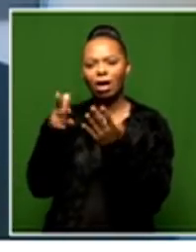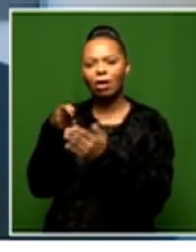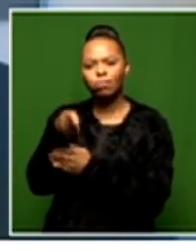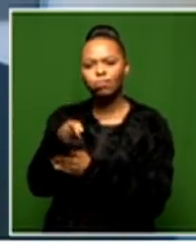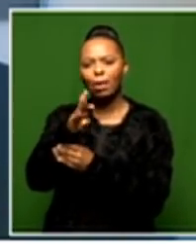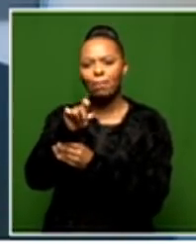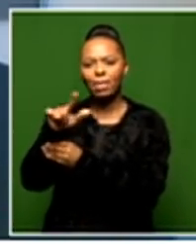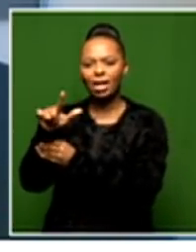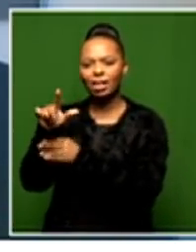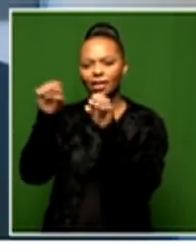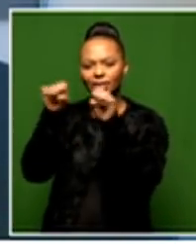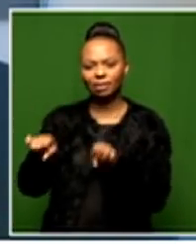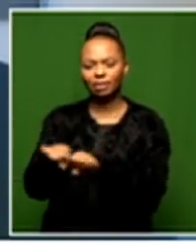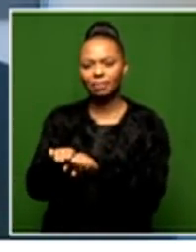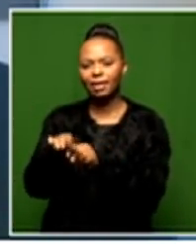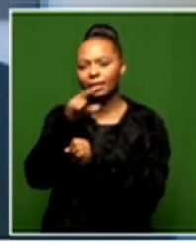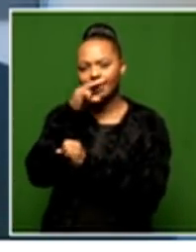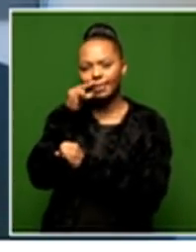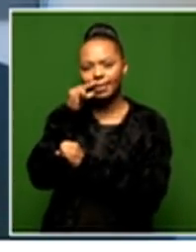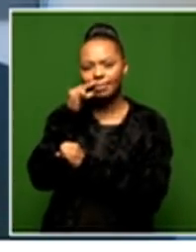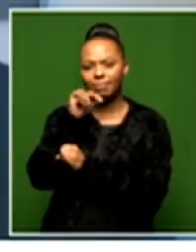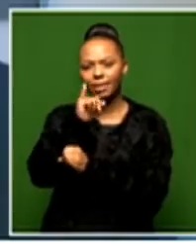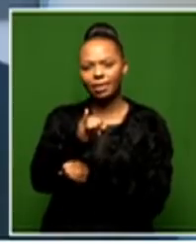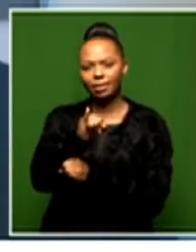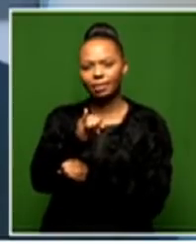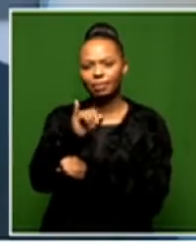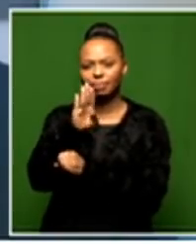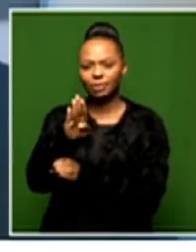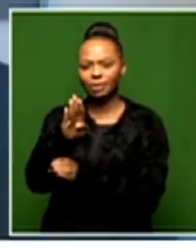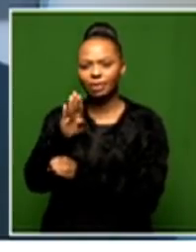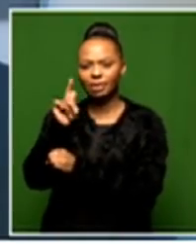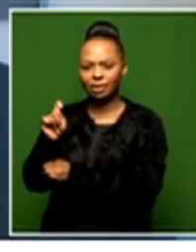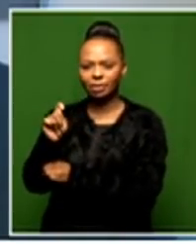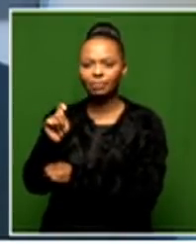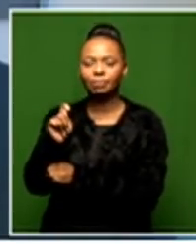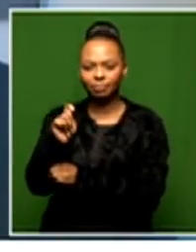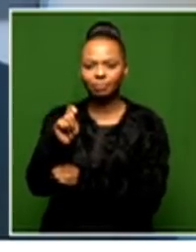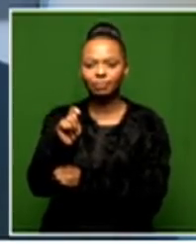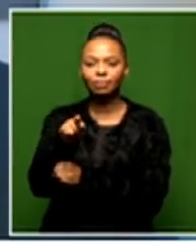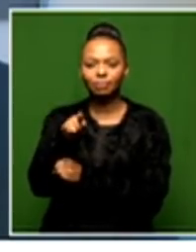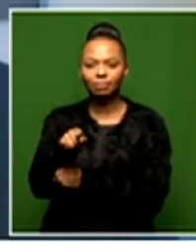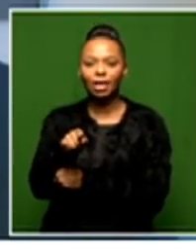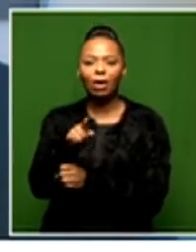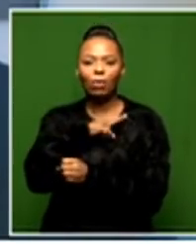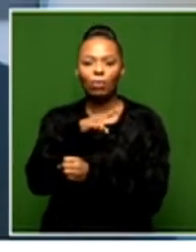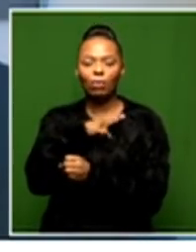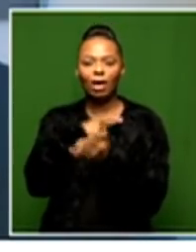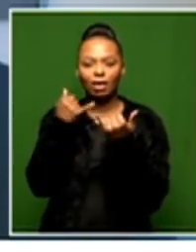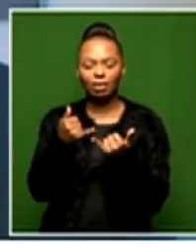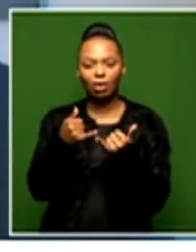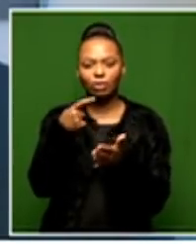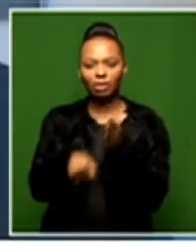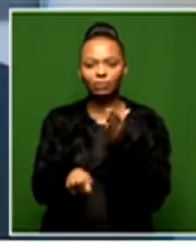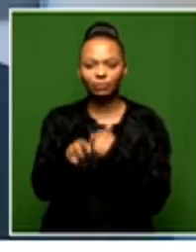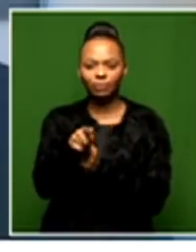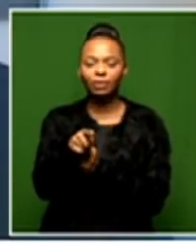billing system, which is called the Incline Block Tariffs or IBT, what that is, how it works, and